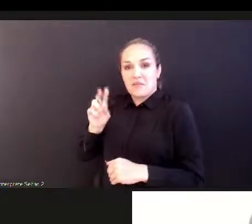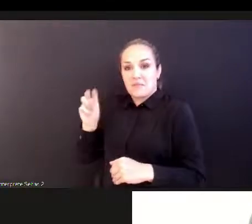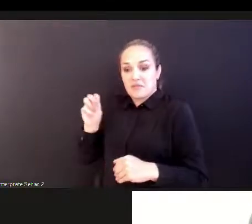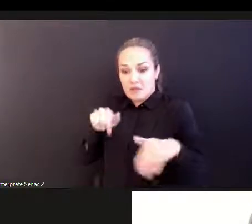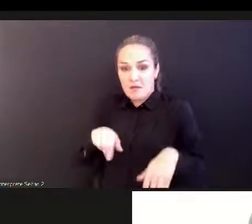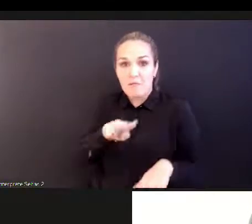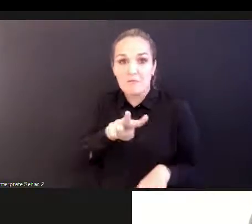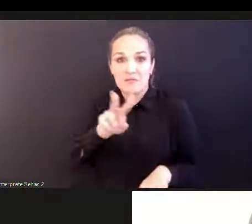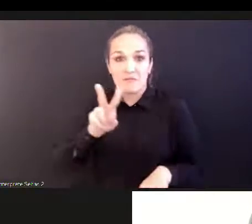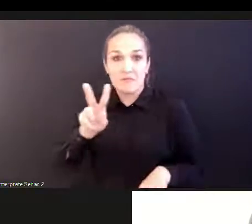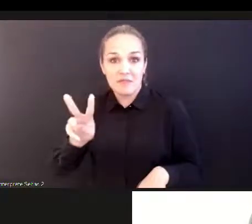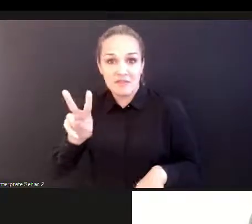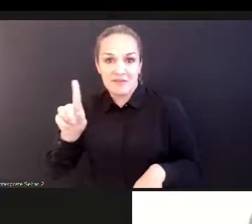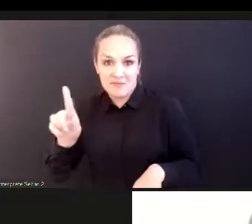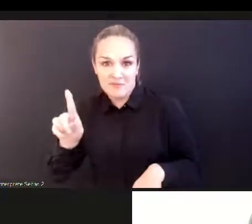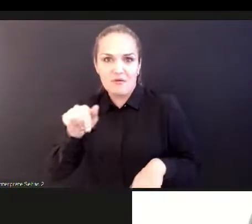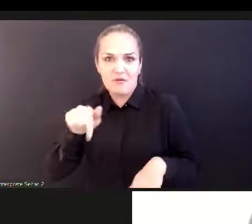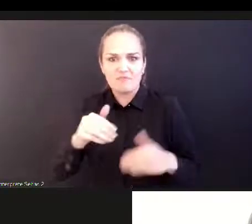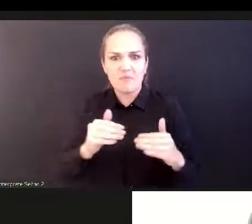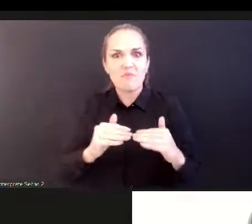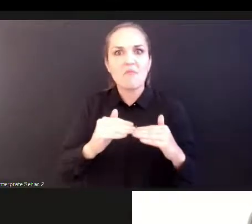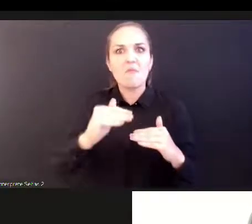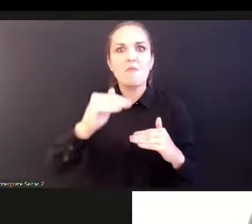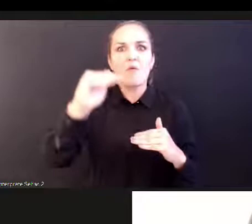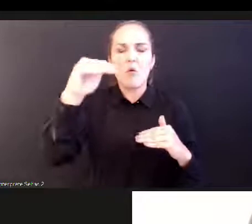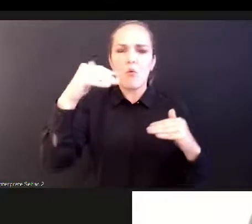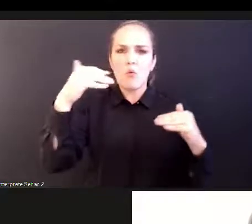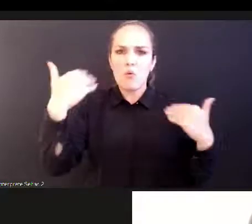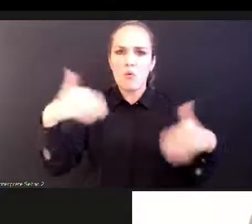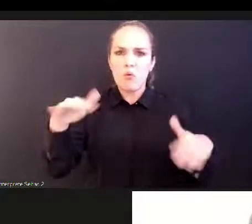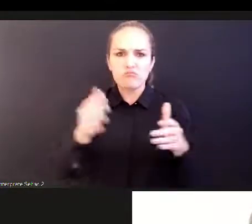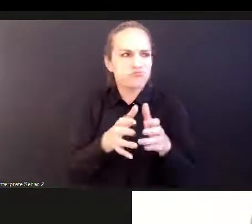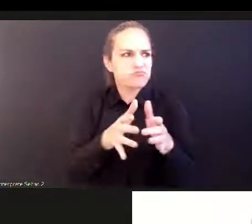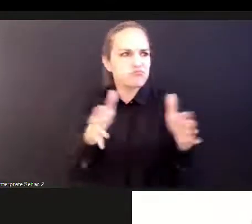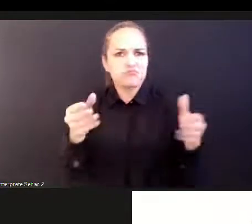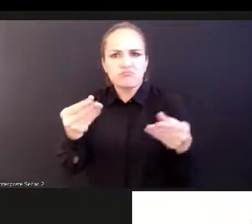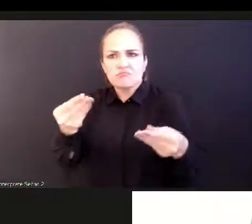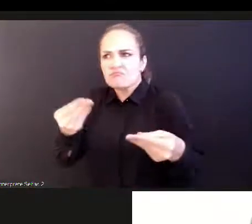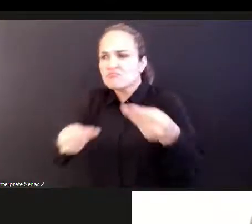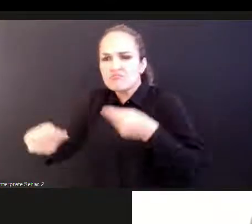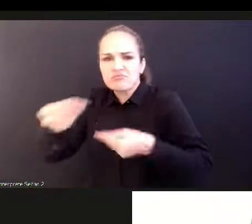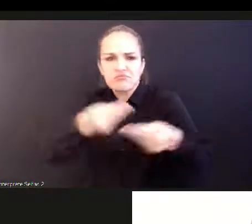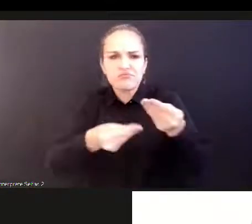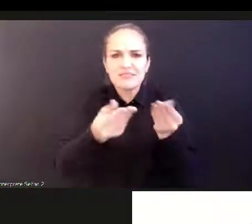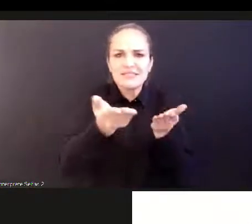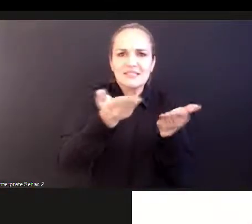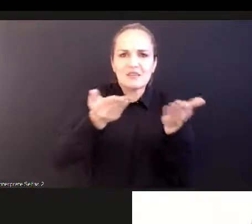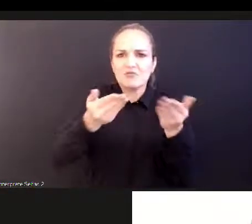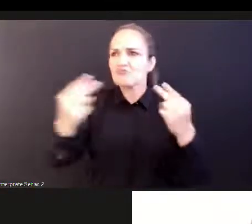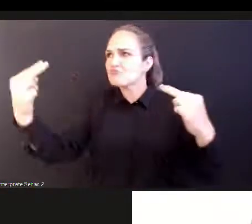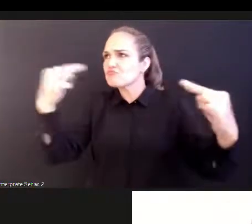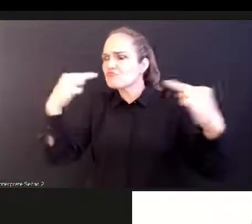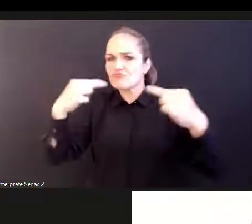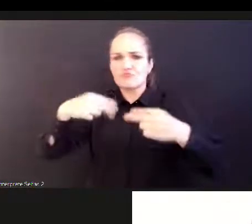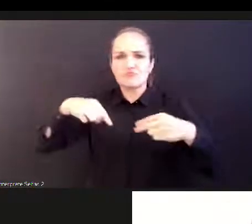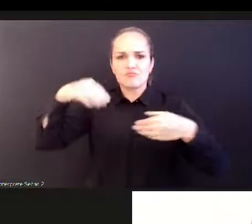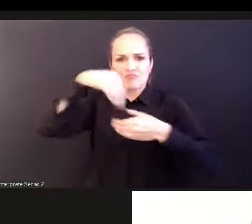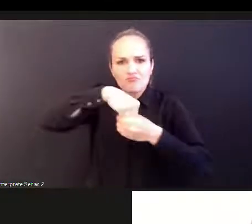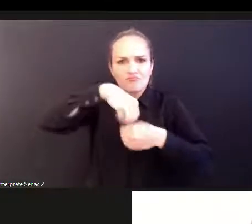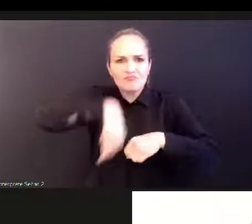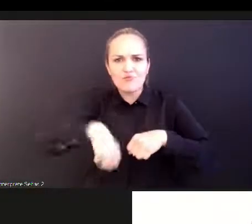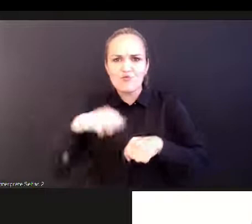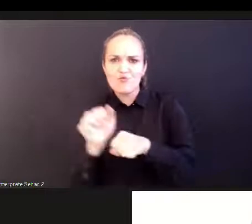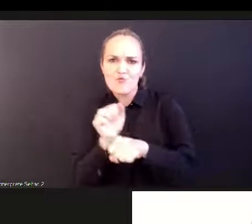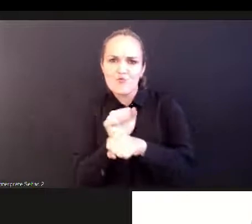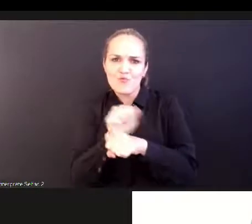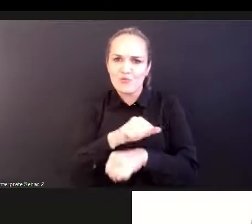exports in our services industry, as well as the level of employment, as I mentioned earlier. So we are